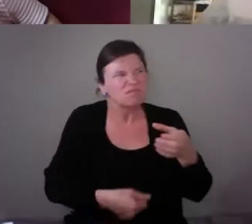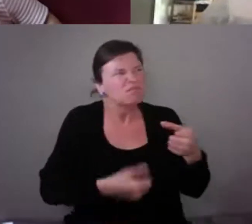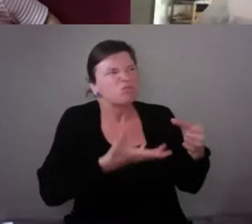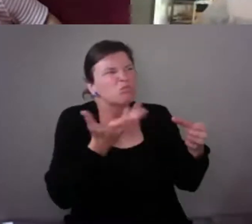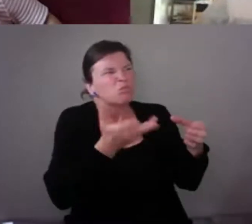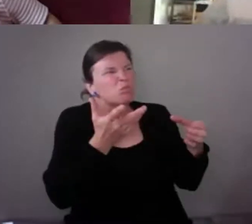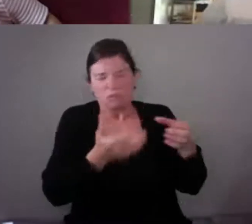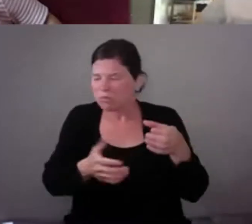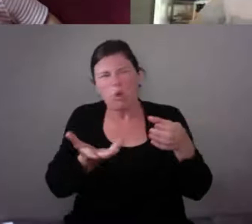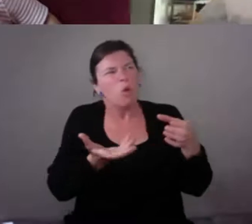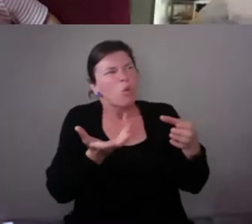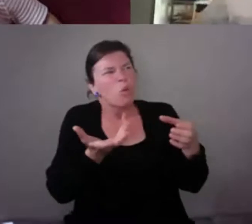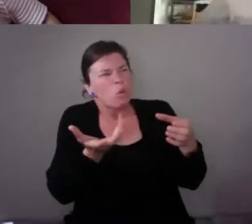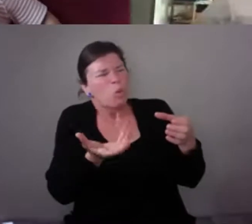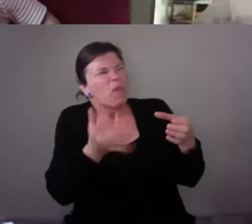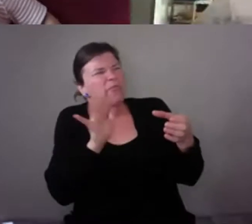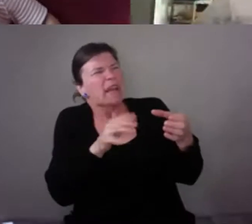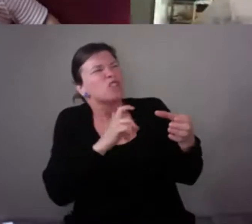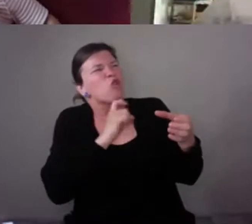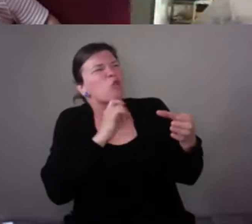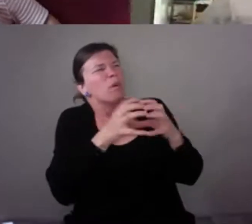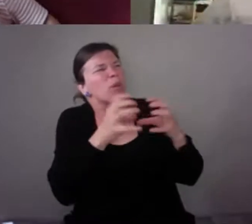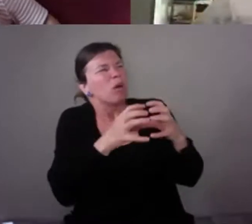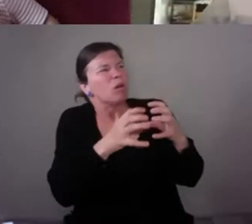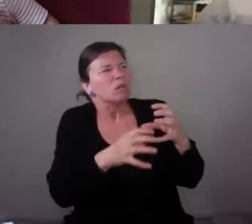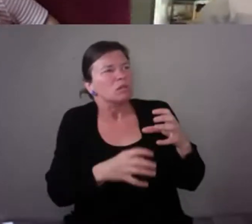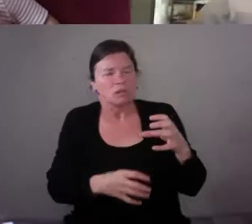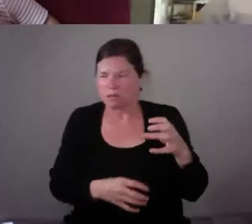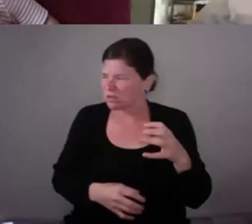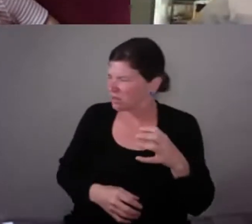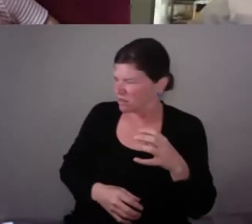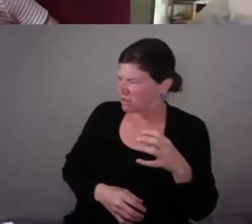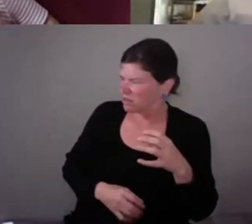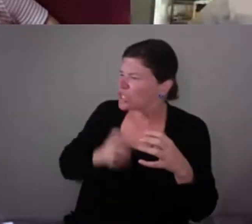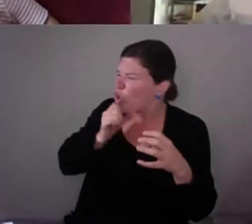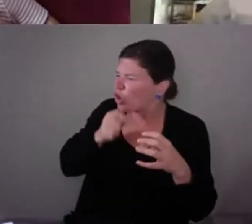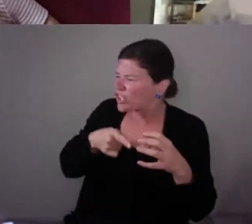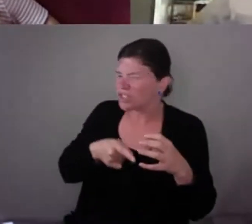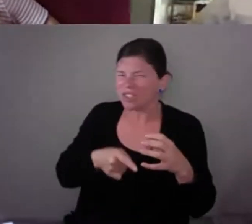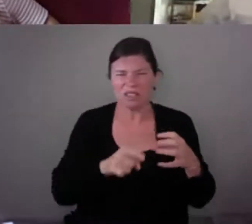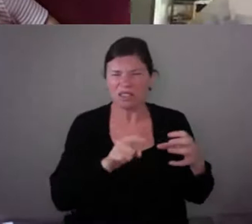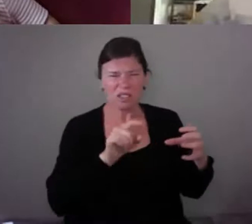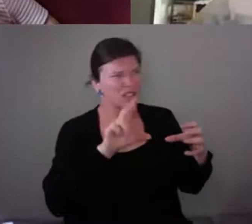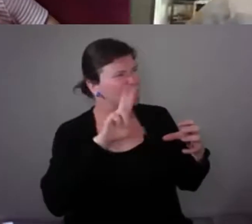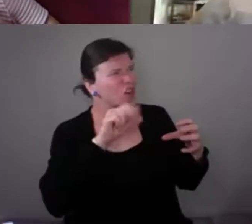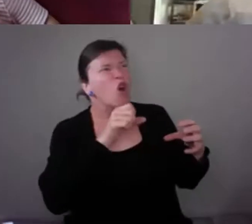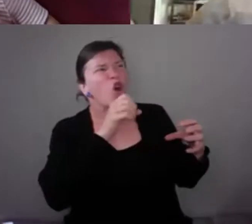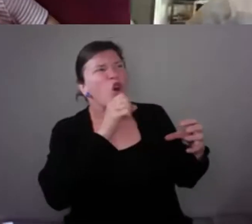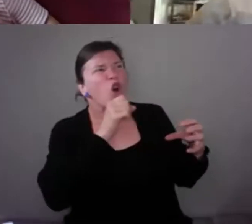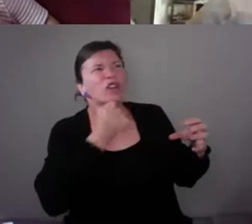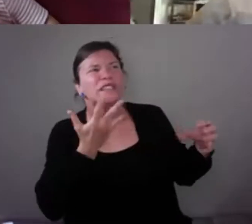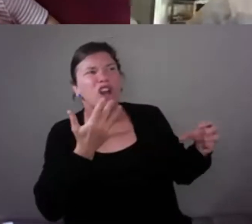I said, "A rubber ball." They said, "No, it's an orange." And I said, "No, orange is a color in my crayon